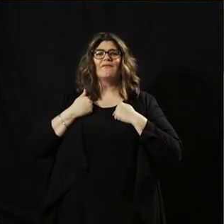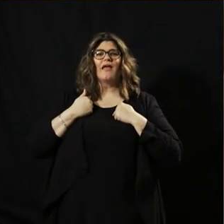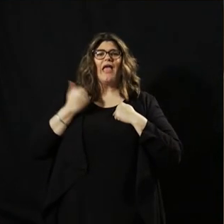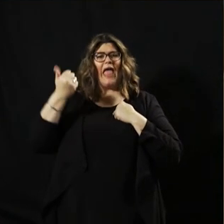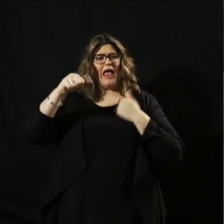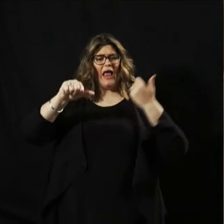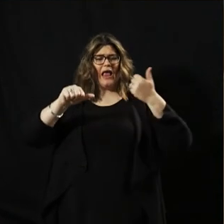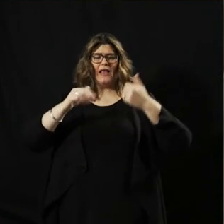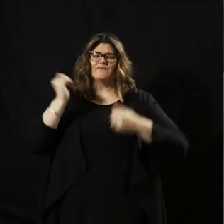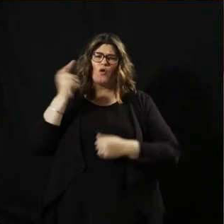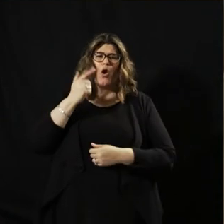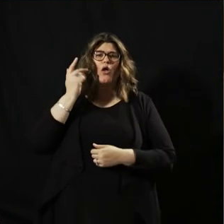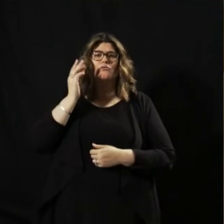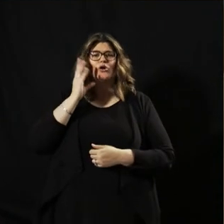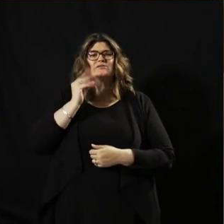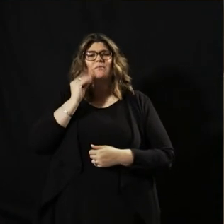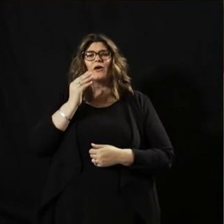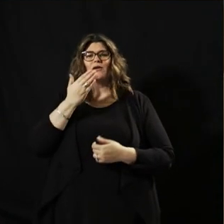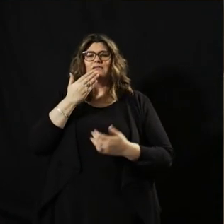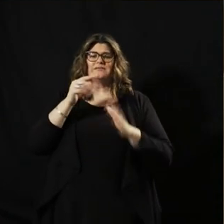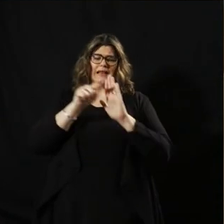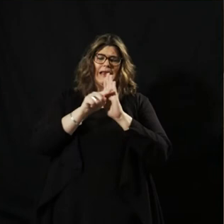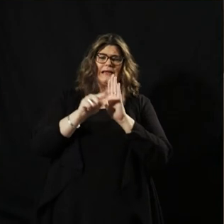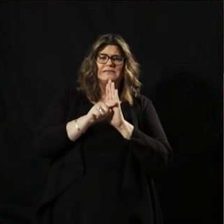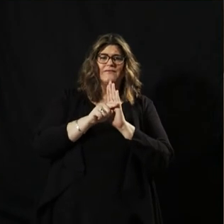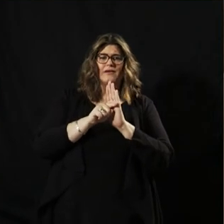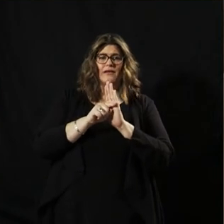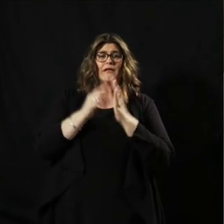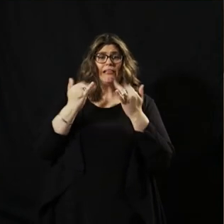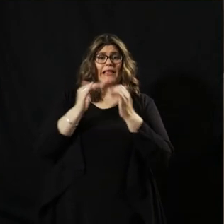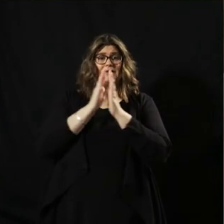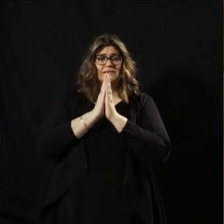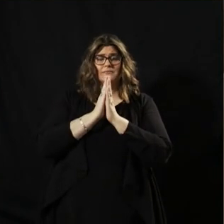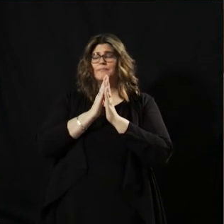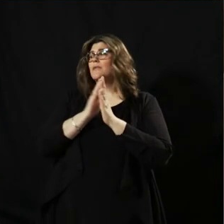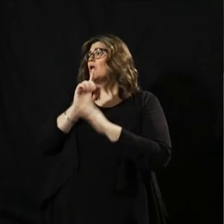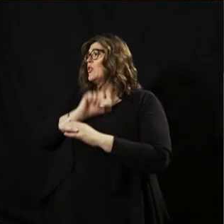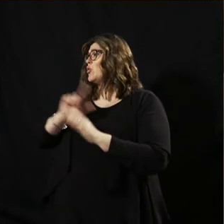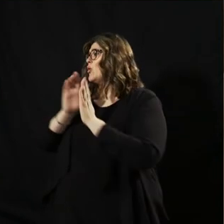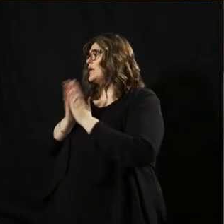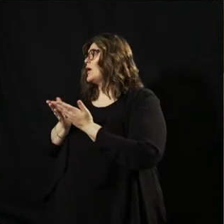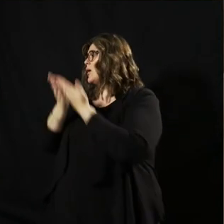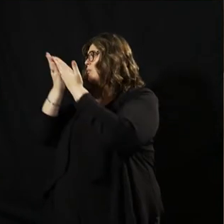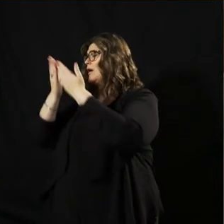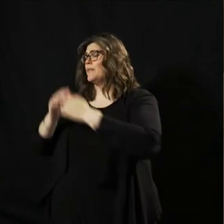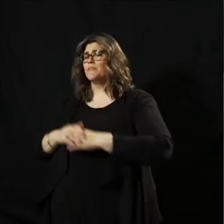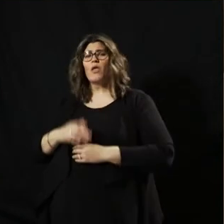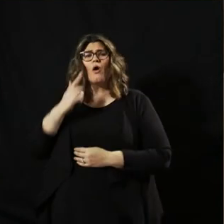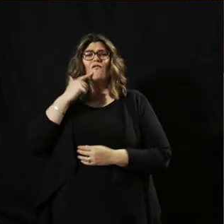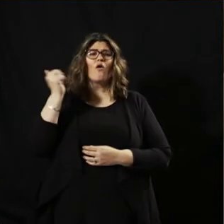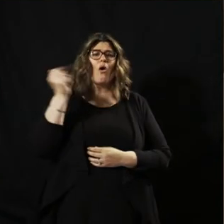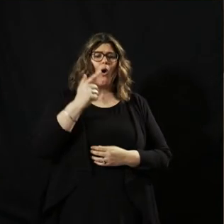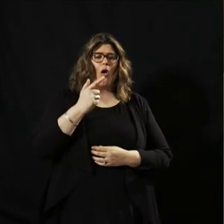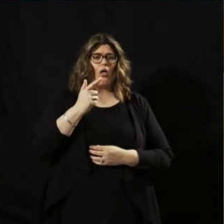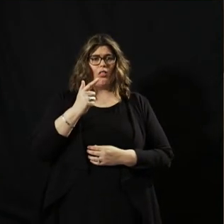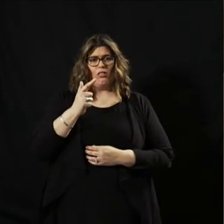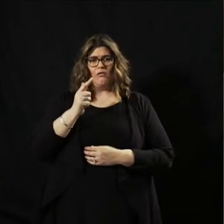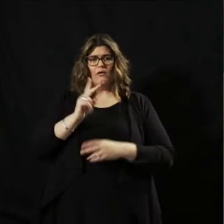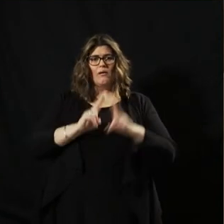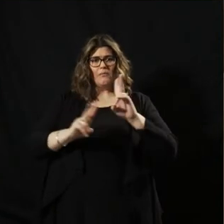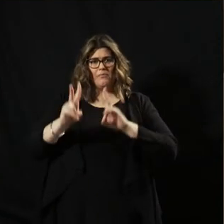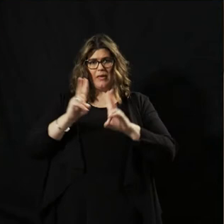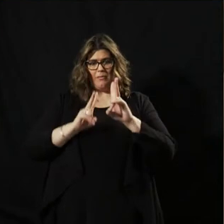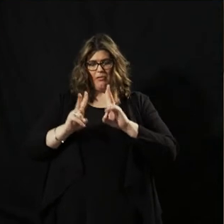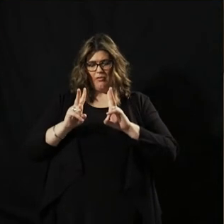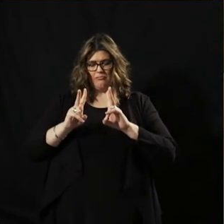rejection. Let us pray to the Lord. Lord, hear our prayer. For all the human family, that